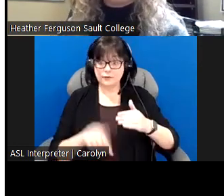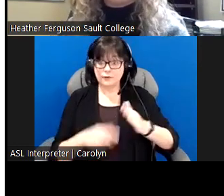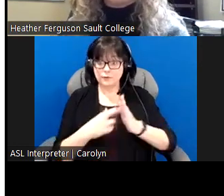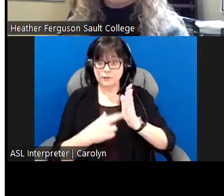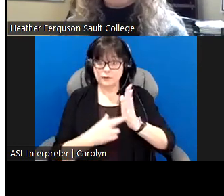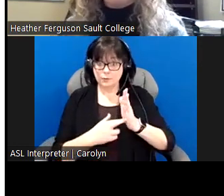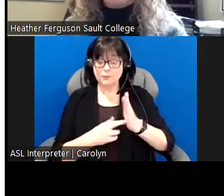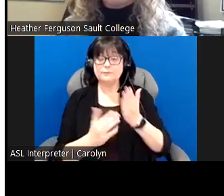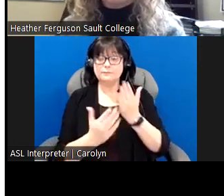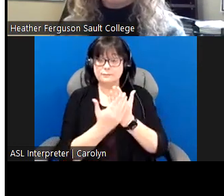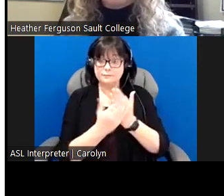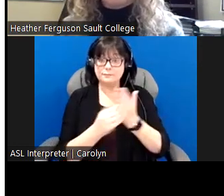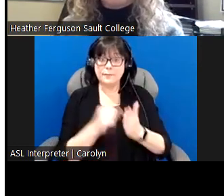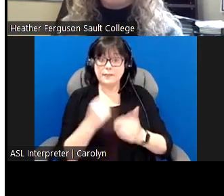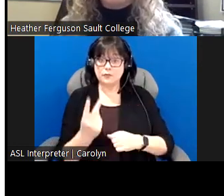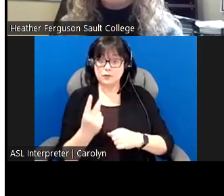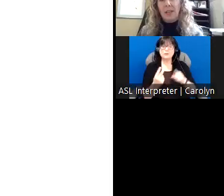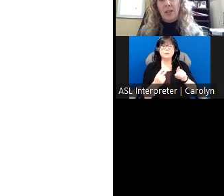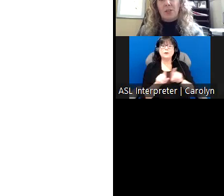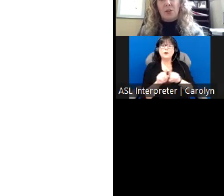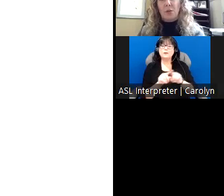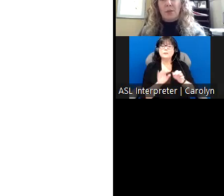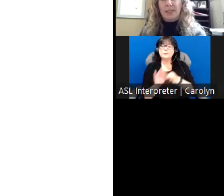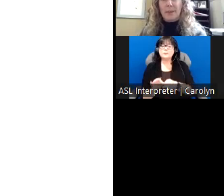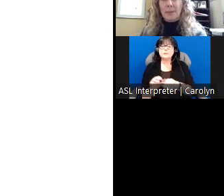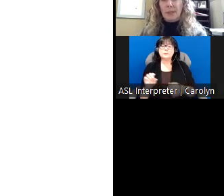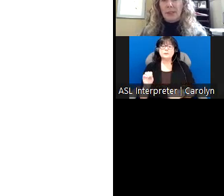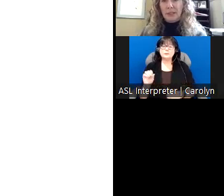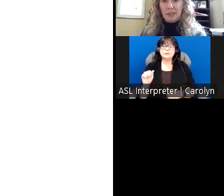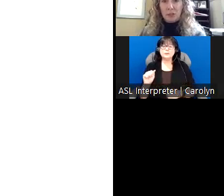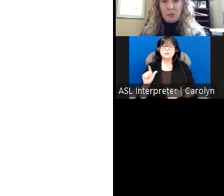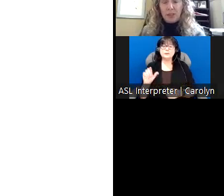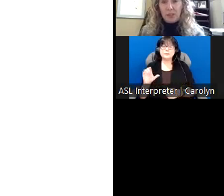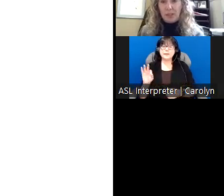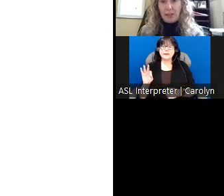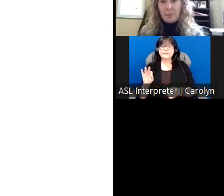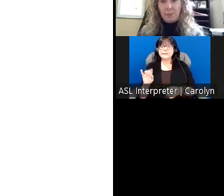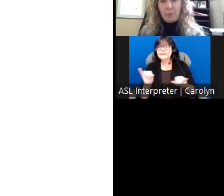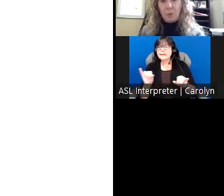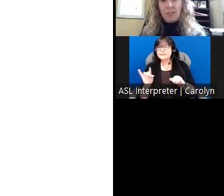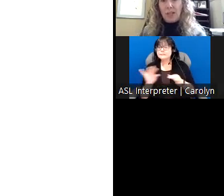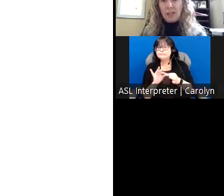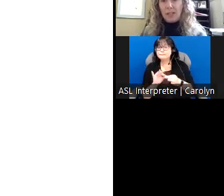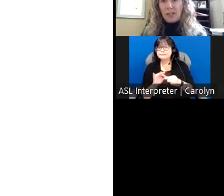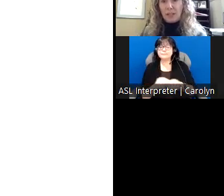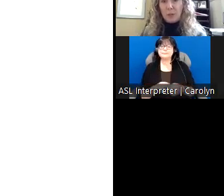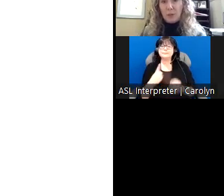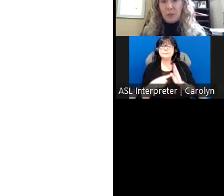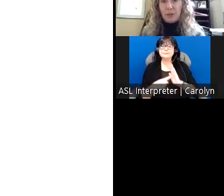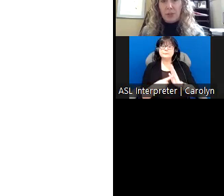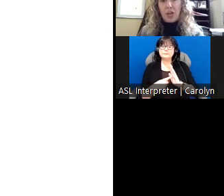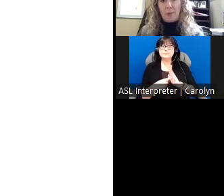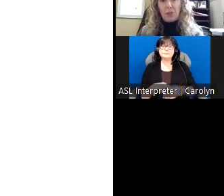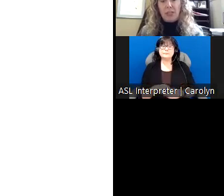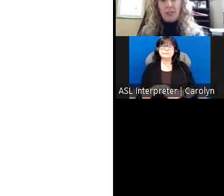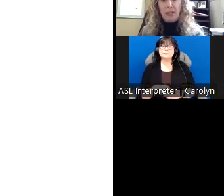to the OALCF are included as well. So for example, this student was not successful with